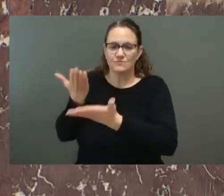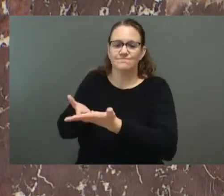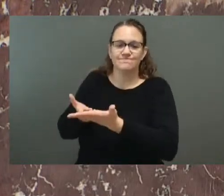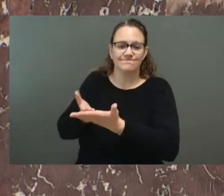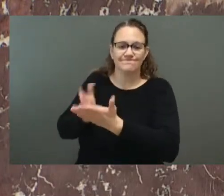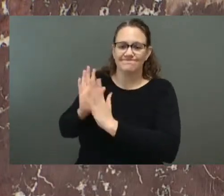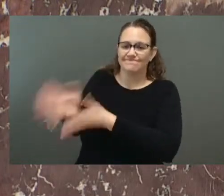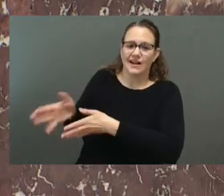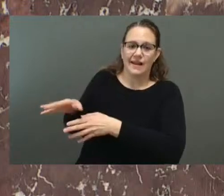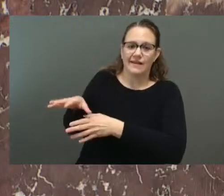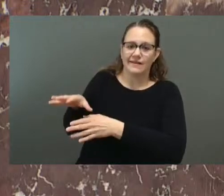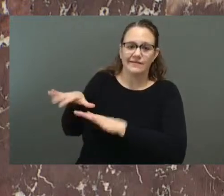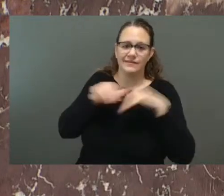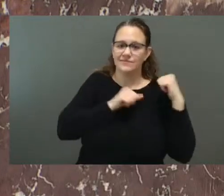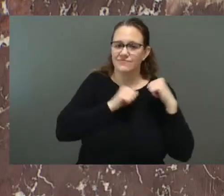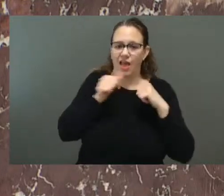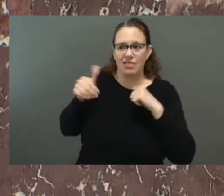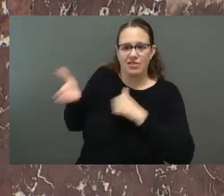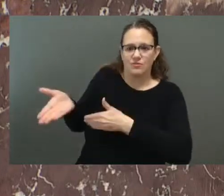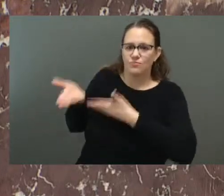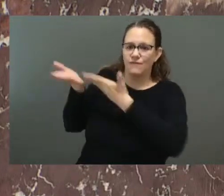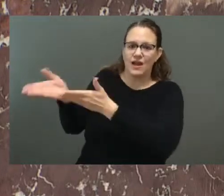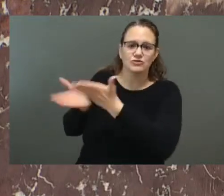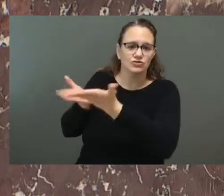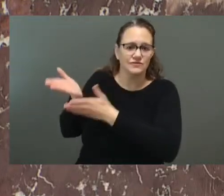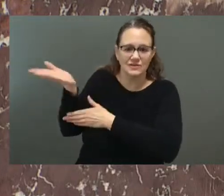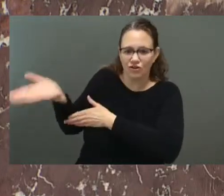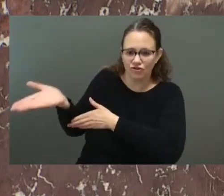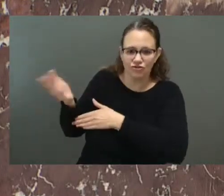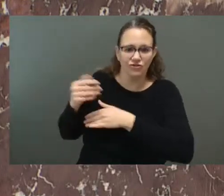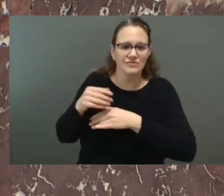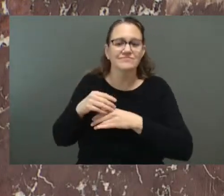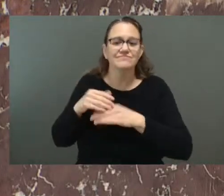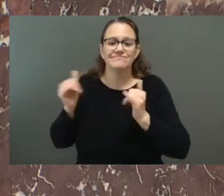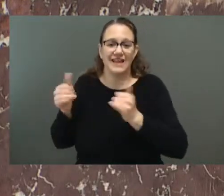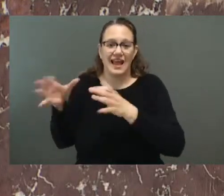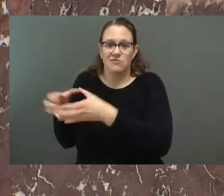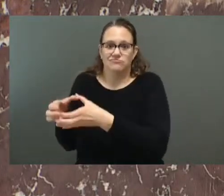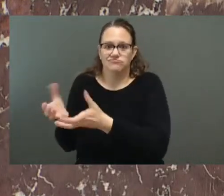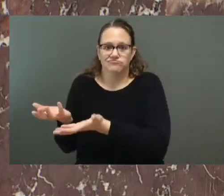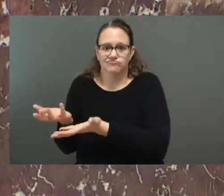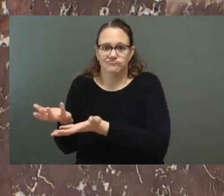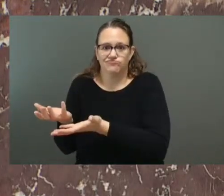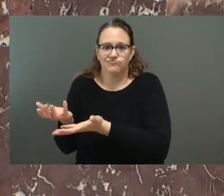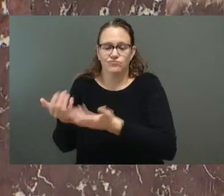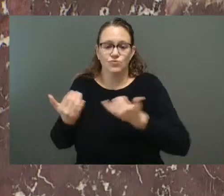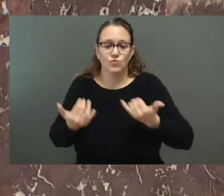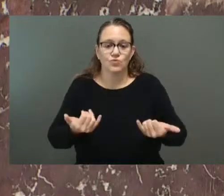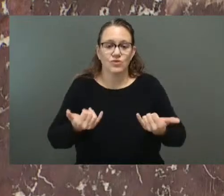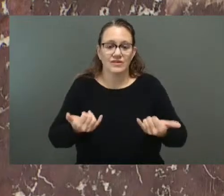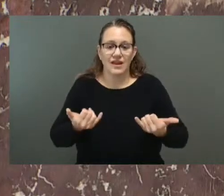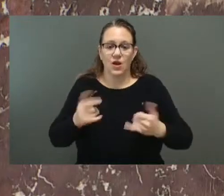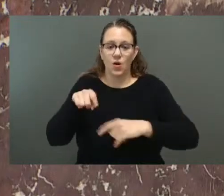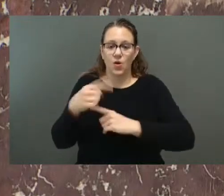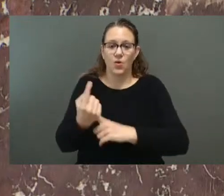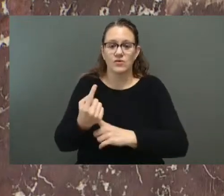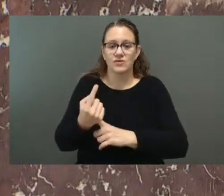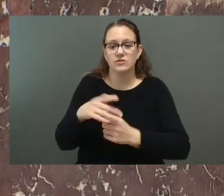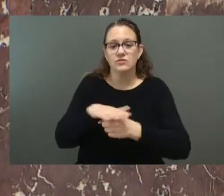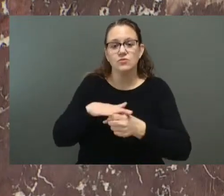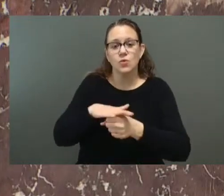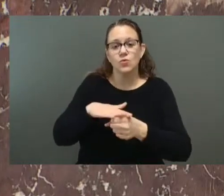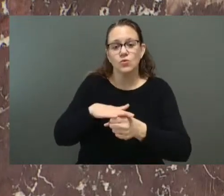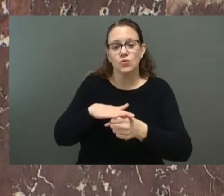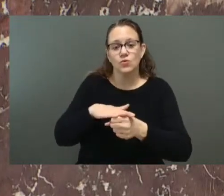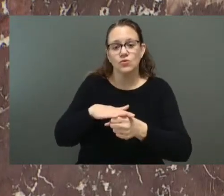government elected officials are eligible to sit on a Sea to Sky Transit Commission. This bill rectifies this issue by amending the